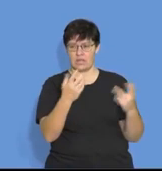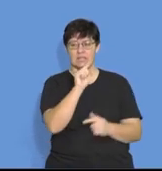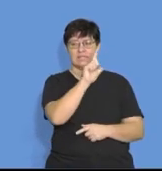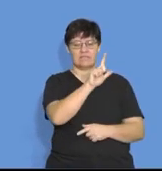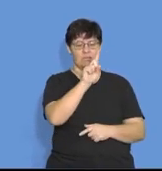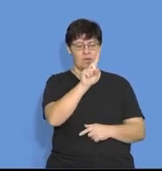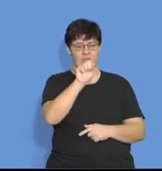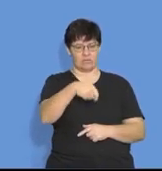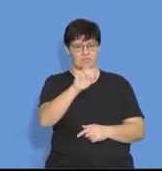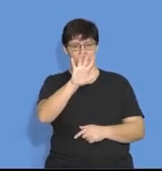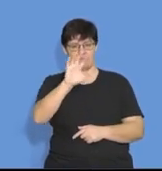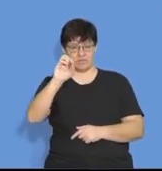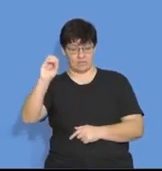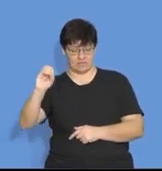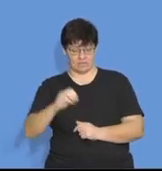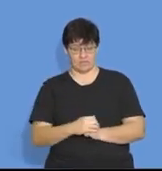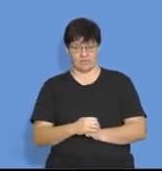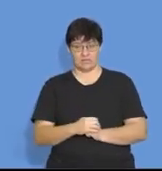71,500. Therefore,